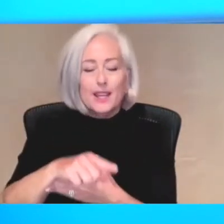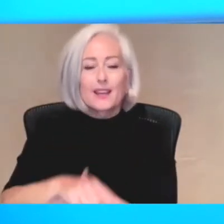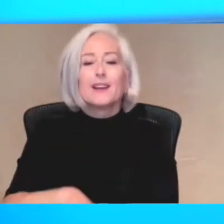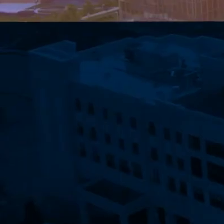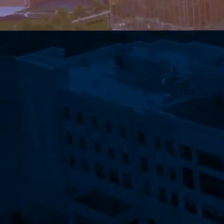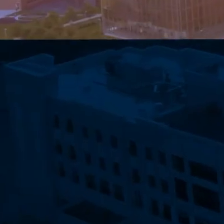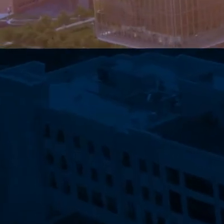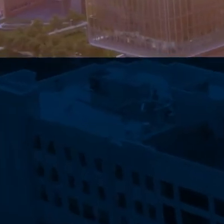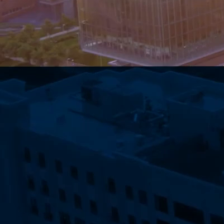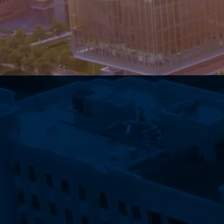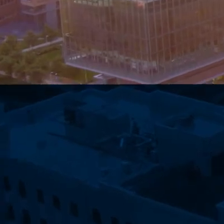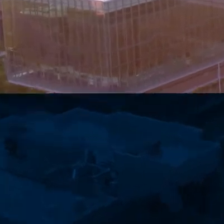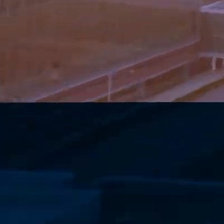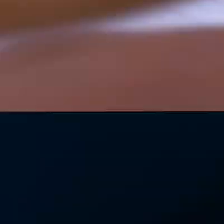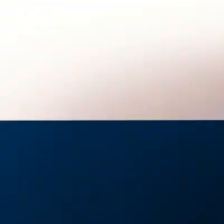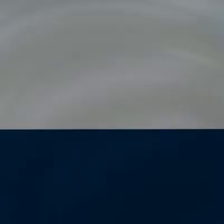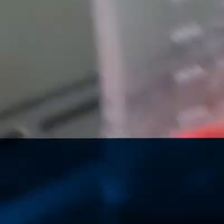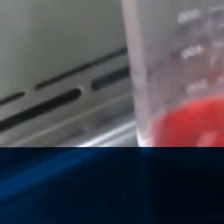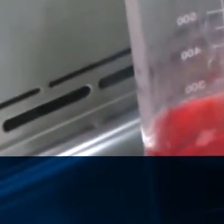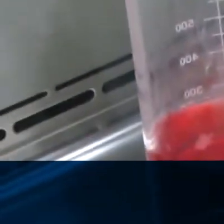watching.